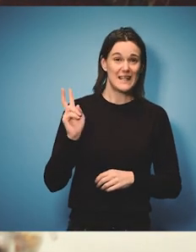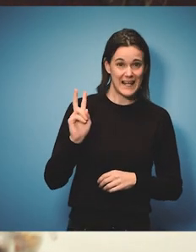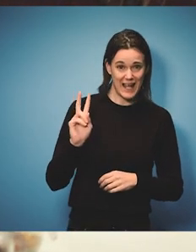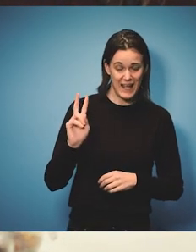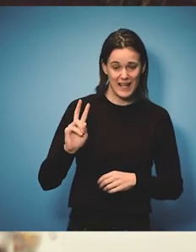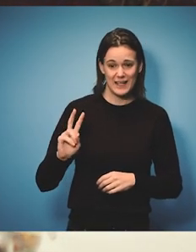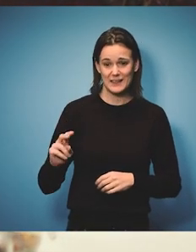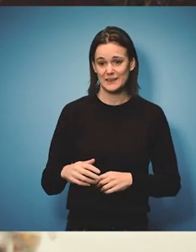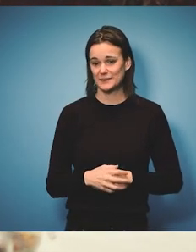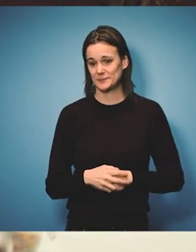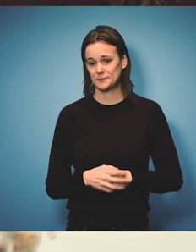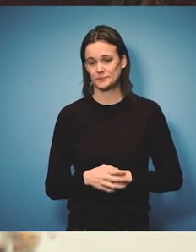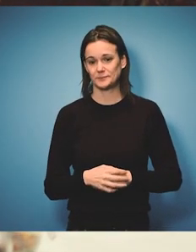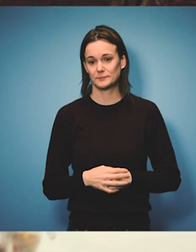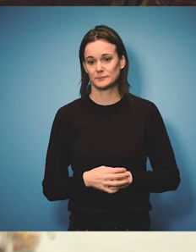bit of vanilla.